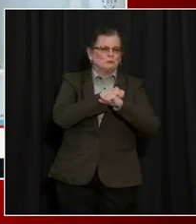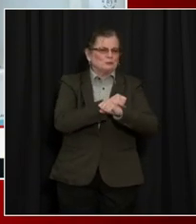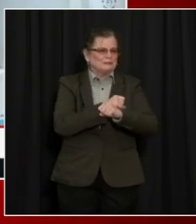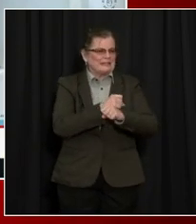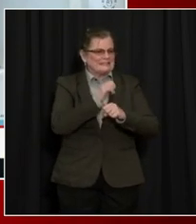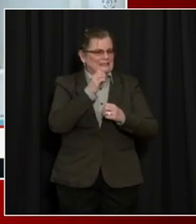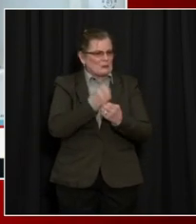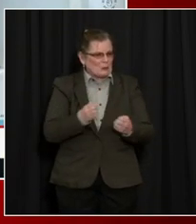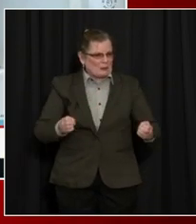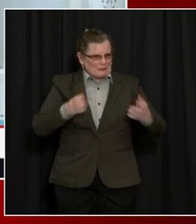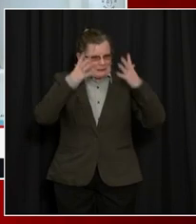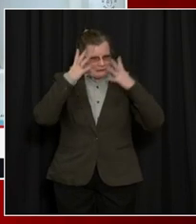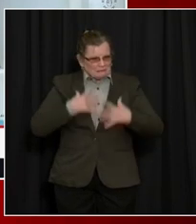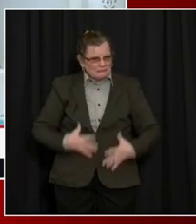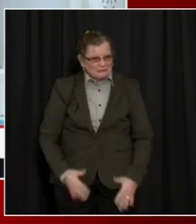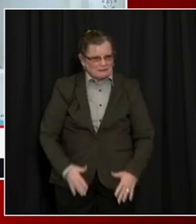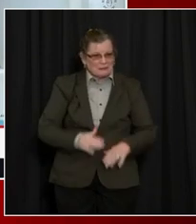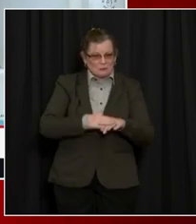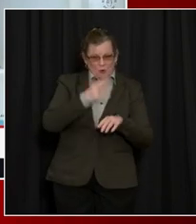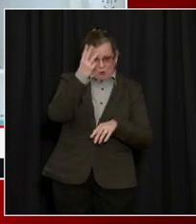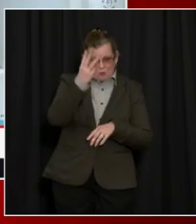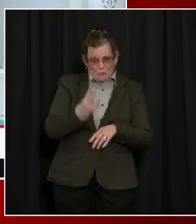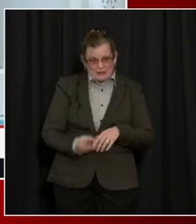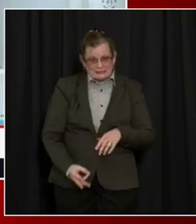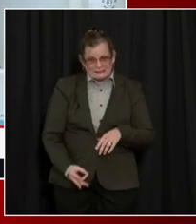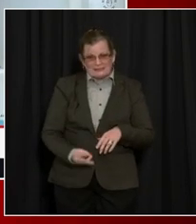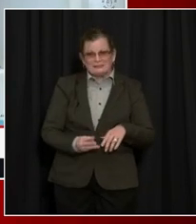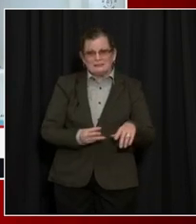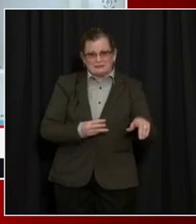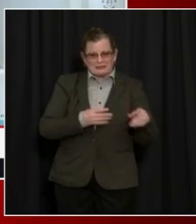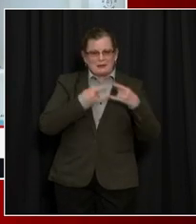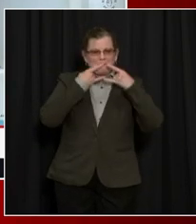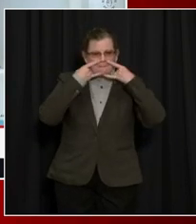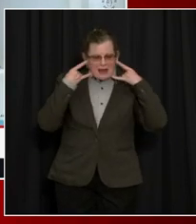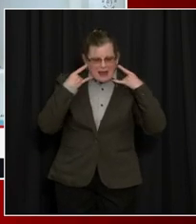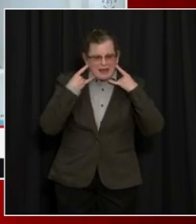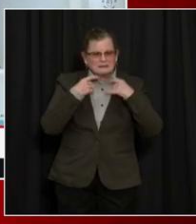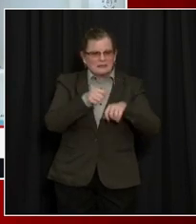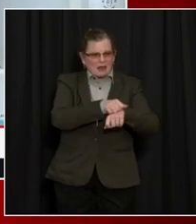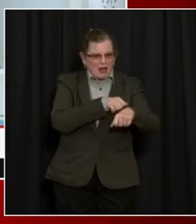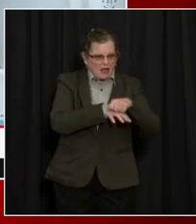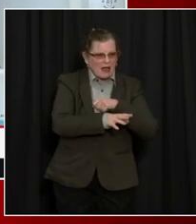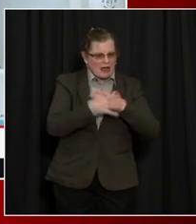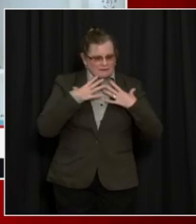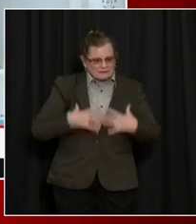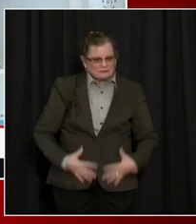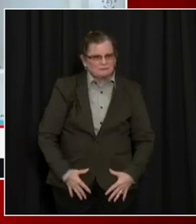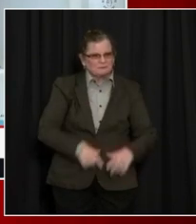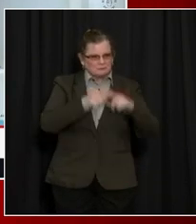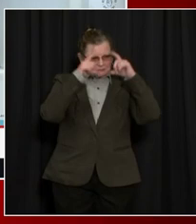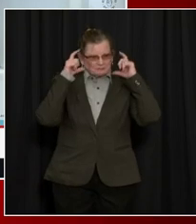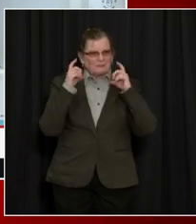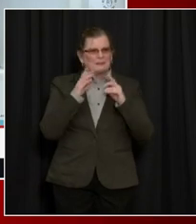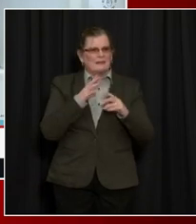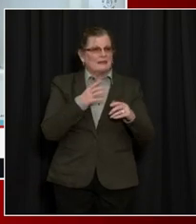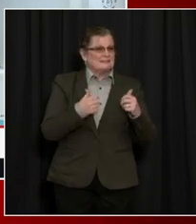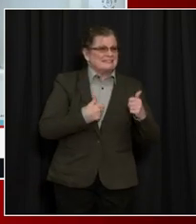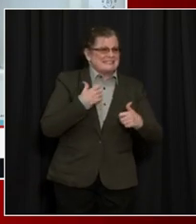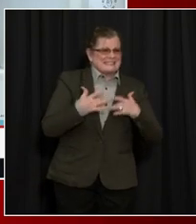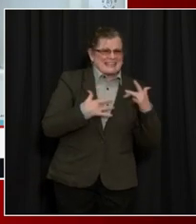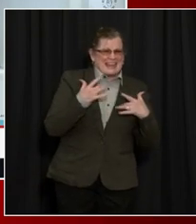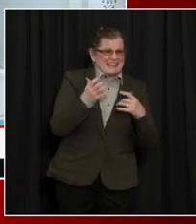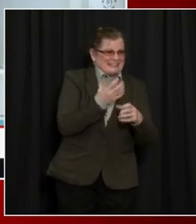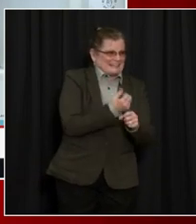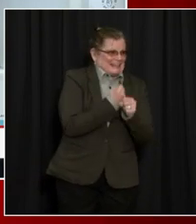Wednesday that with our businesses, and they are very excited to be able to receive this and to be able to